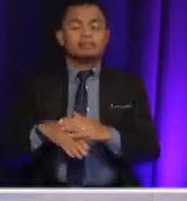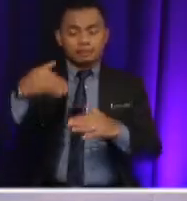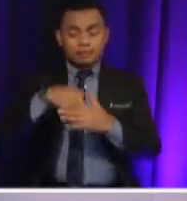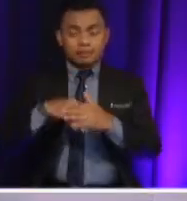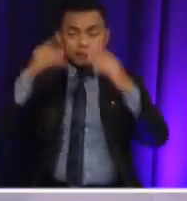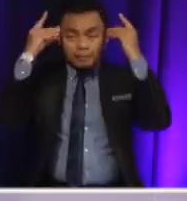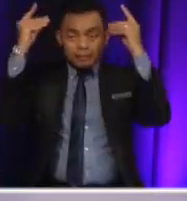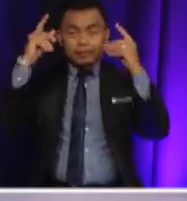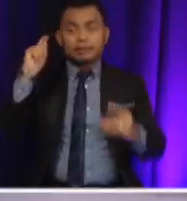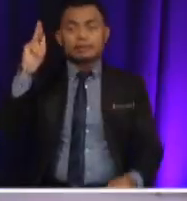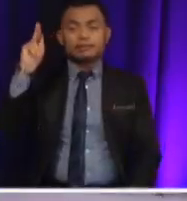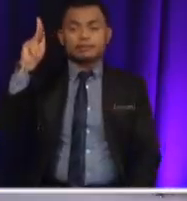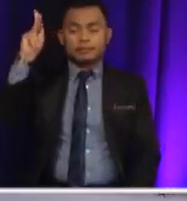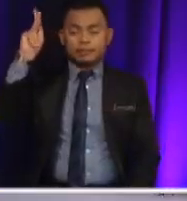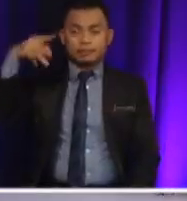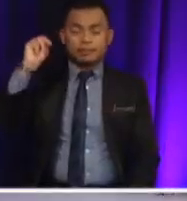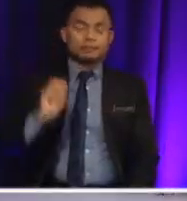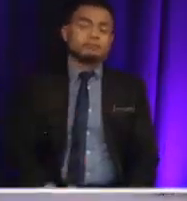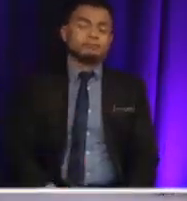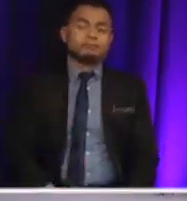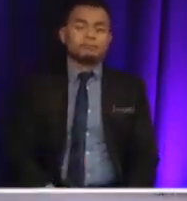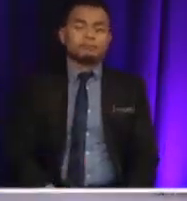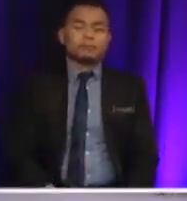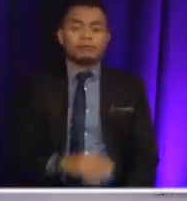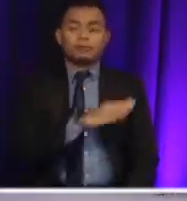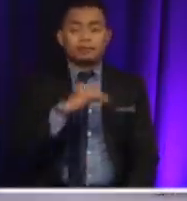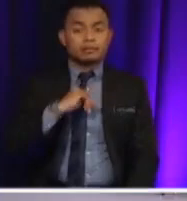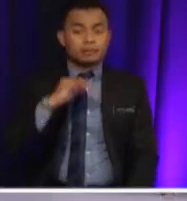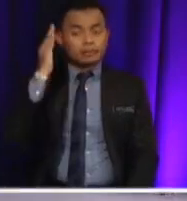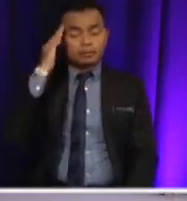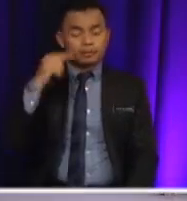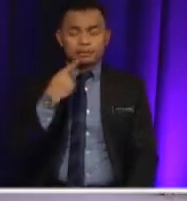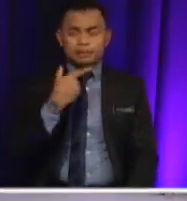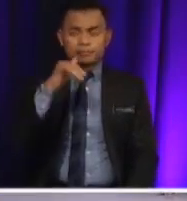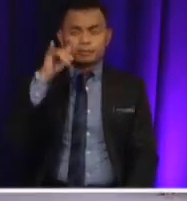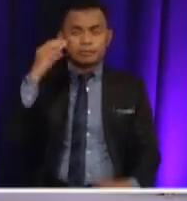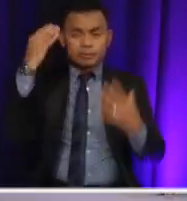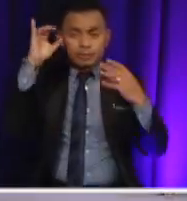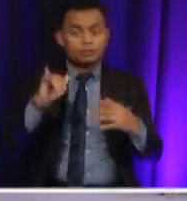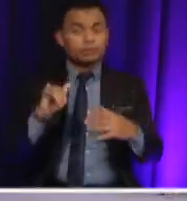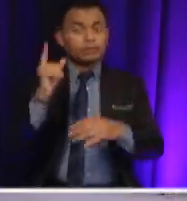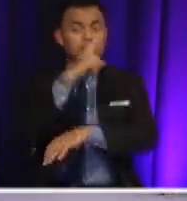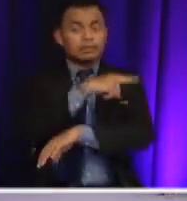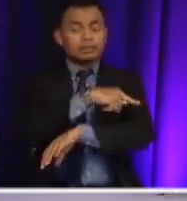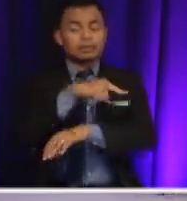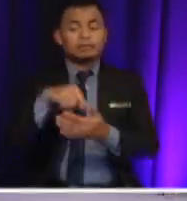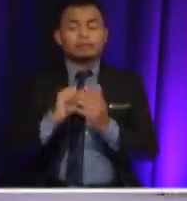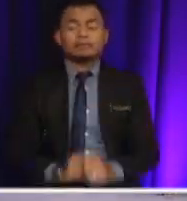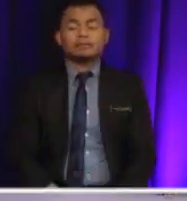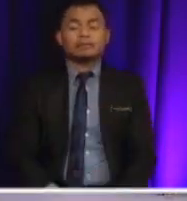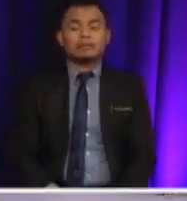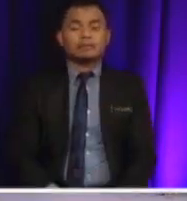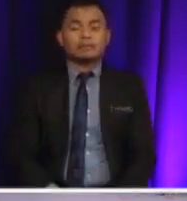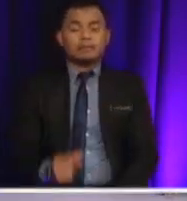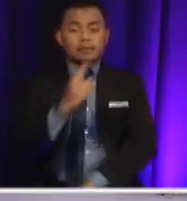KPM. Together with me, Tivia, and I'm sure you know who is the lovely teacher that's joining us on board, right? We have teacher